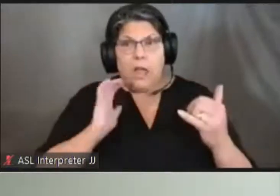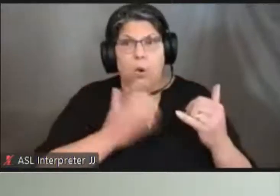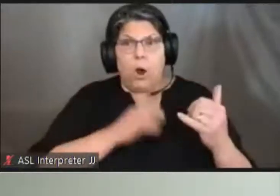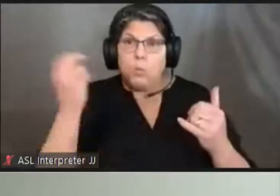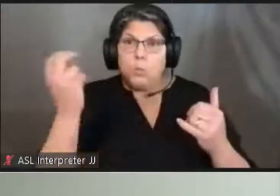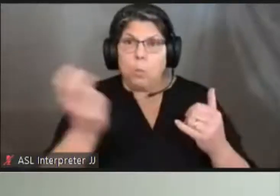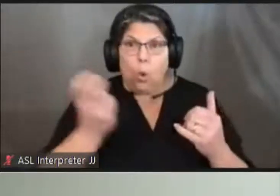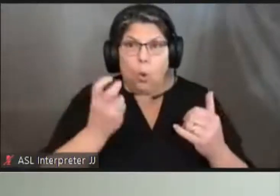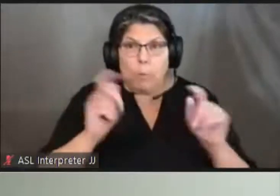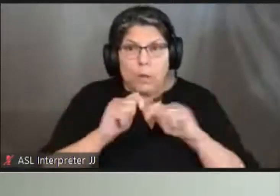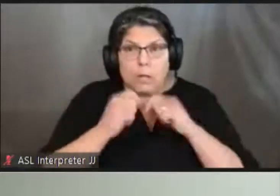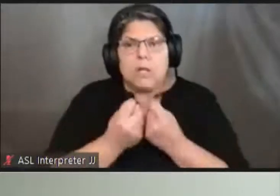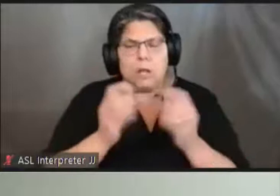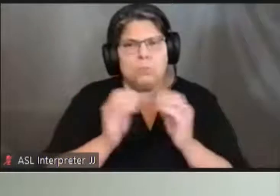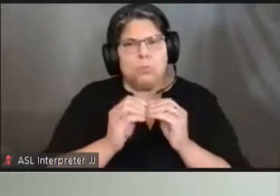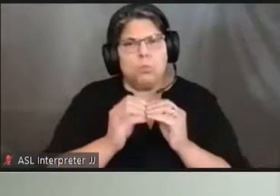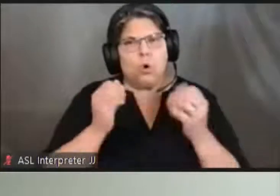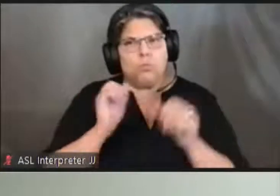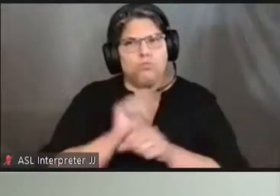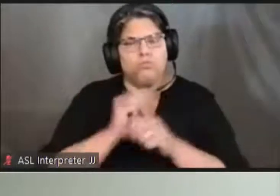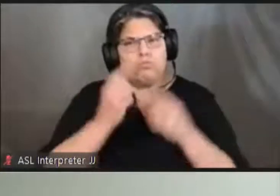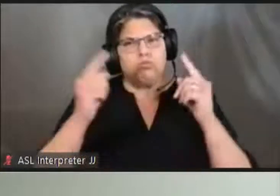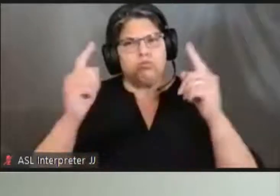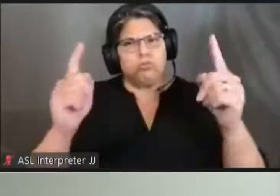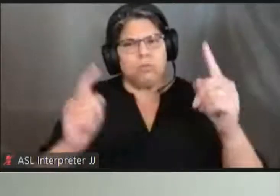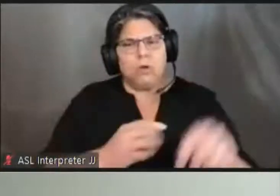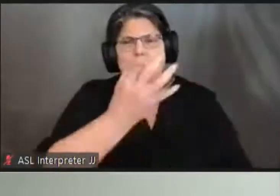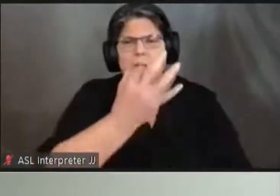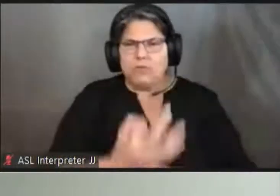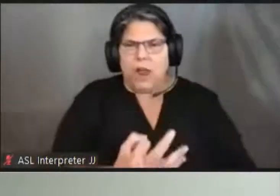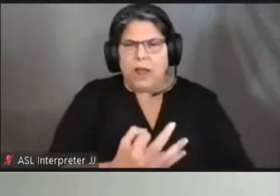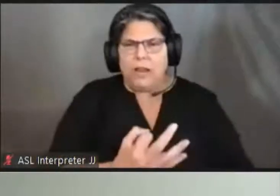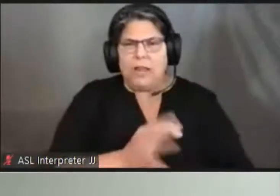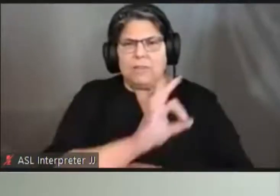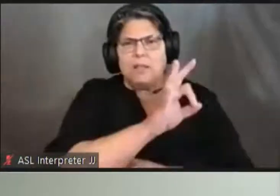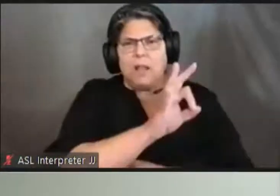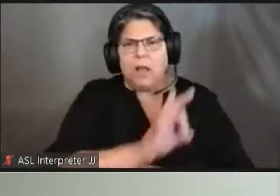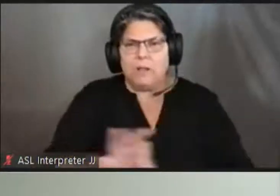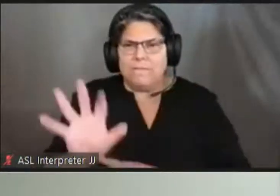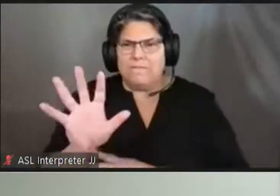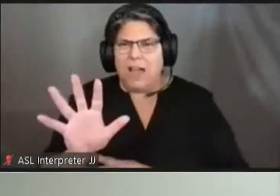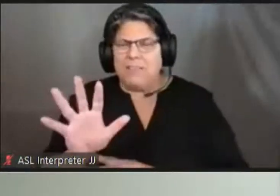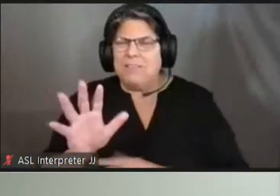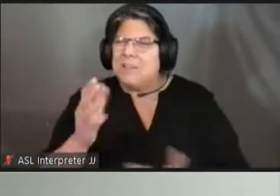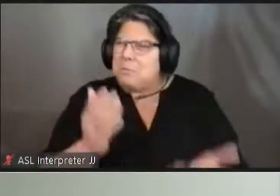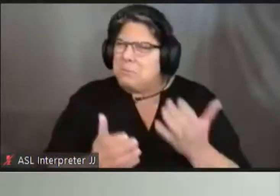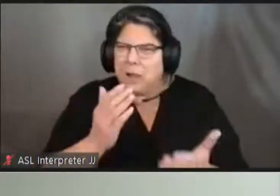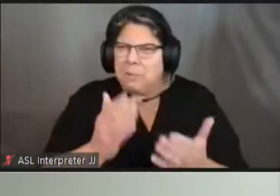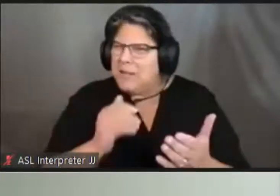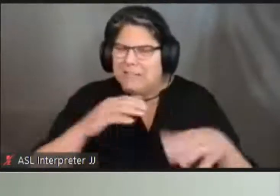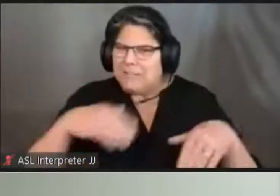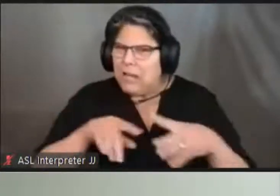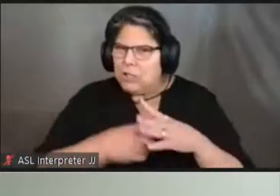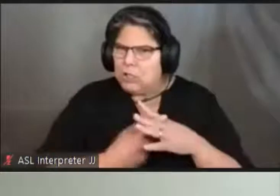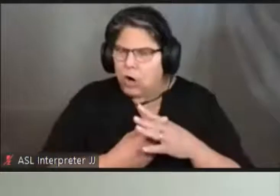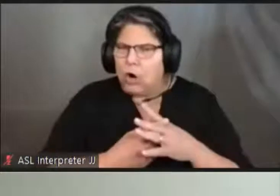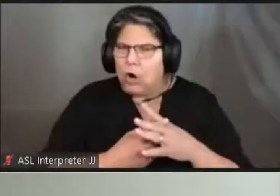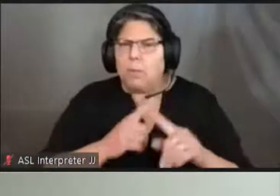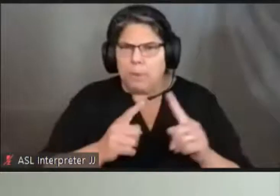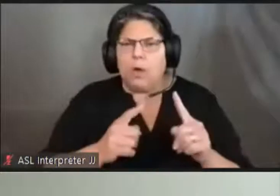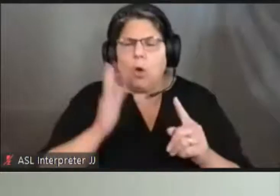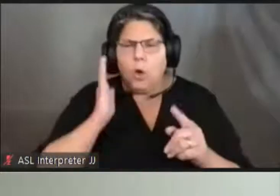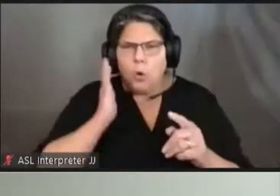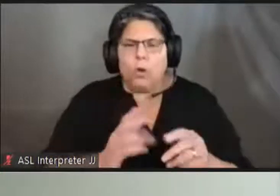for Fridays 9 to 5. That probably won't start for another couple of weeks, but it will be rotating through 2 sites per